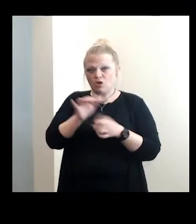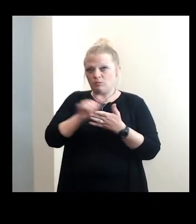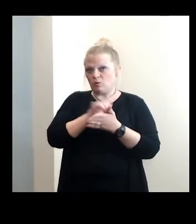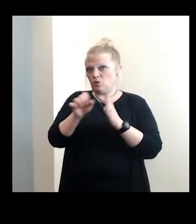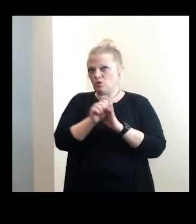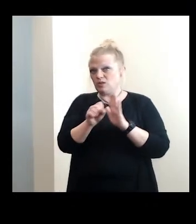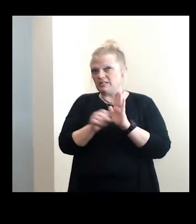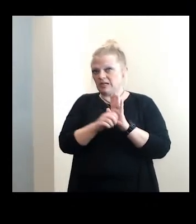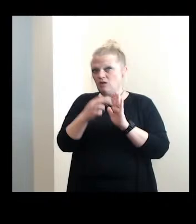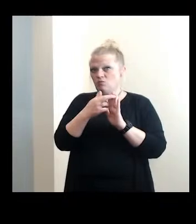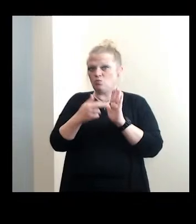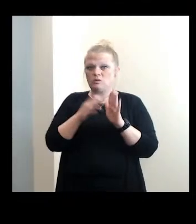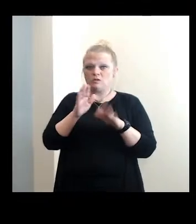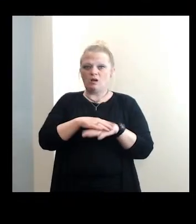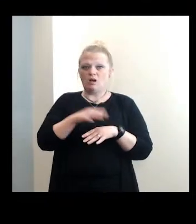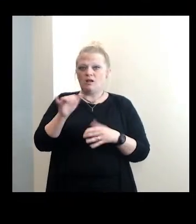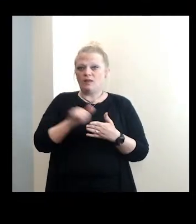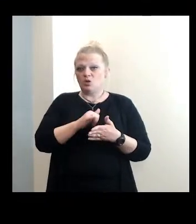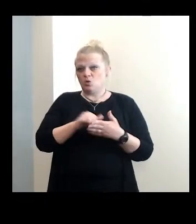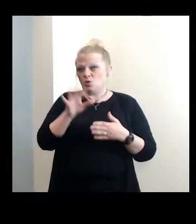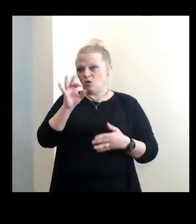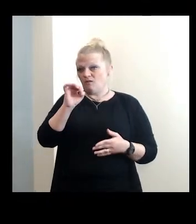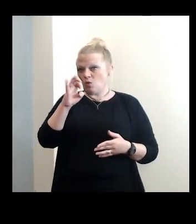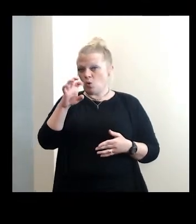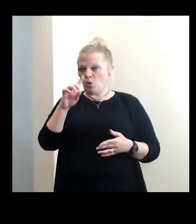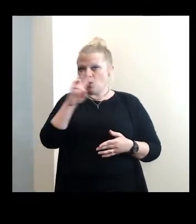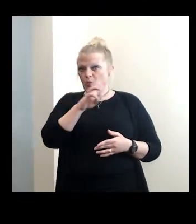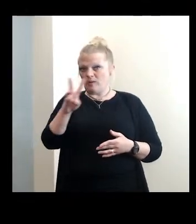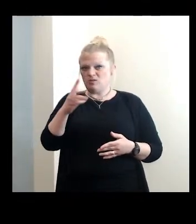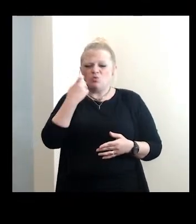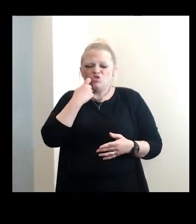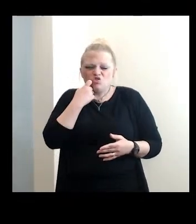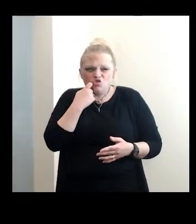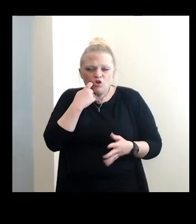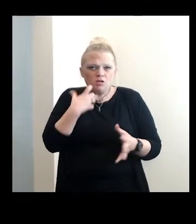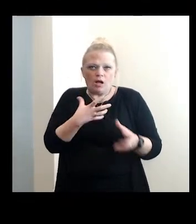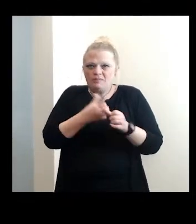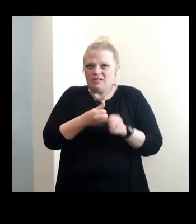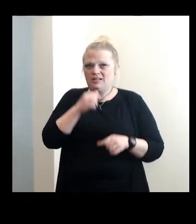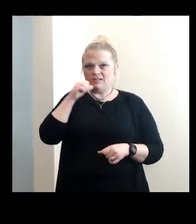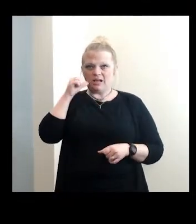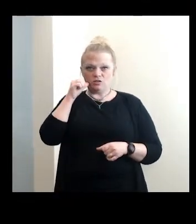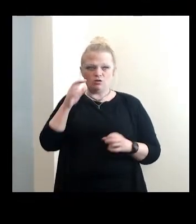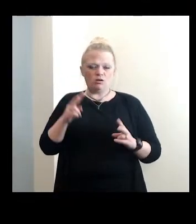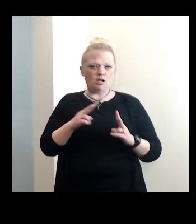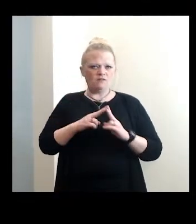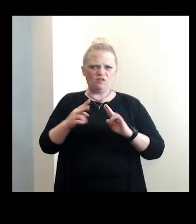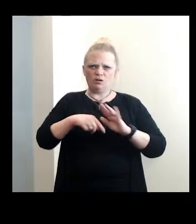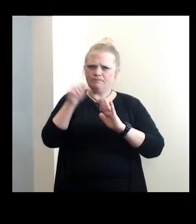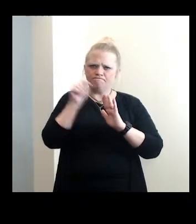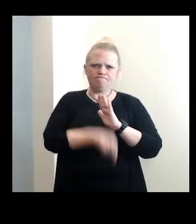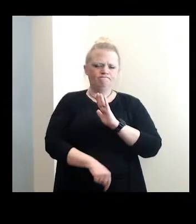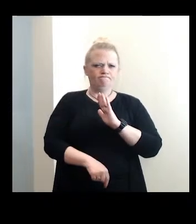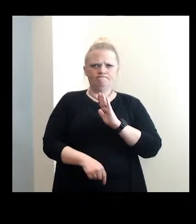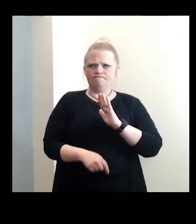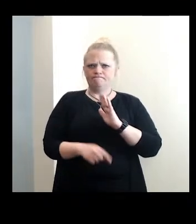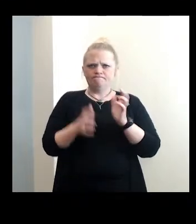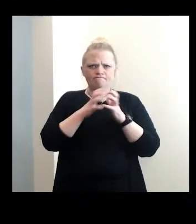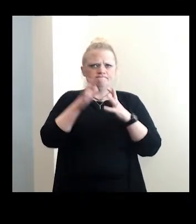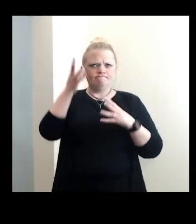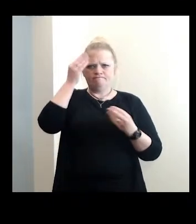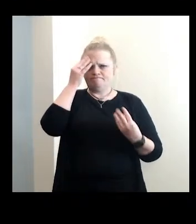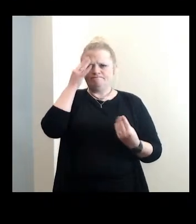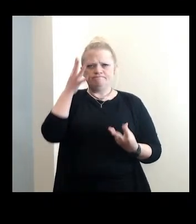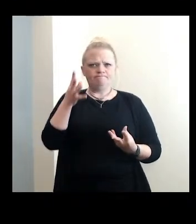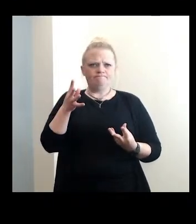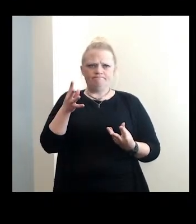State guidance on the New York Forward webpage. It was just updated by New York State yesterday. It is very comprehensive, and I would